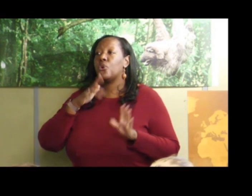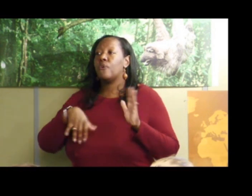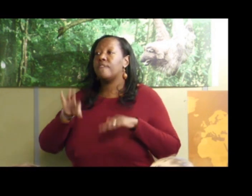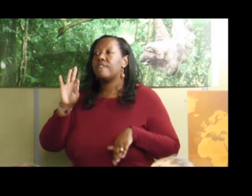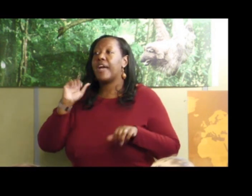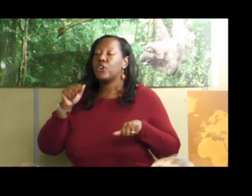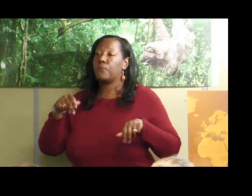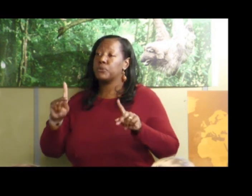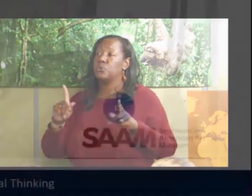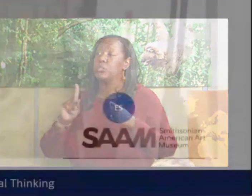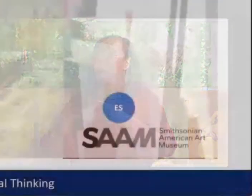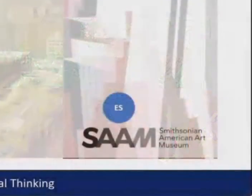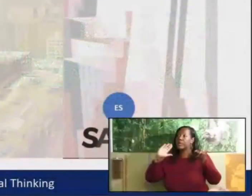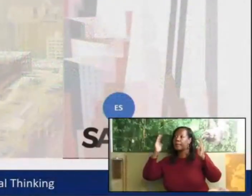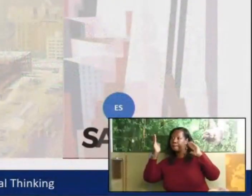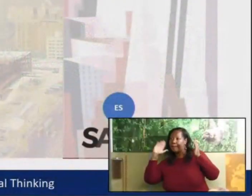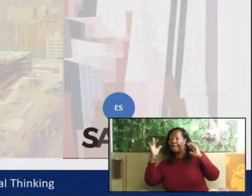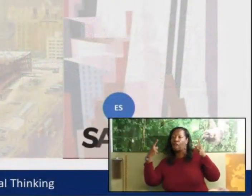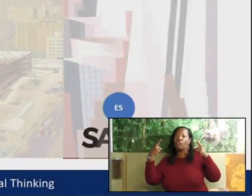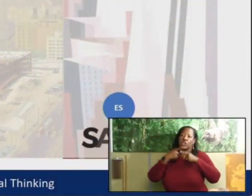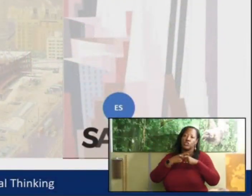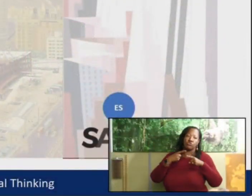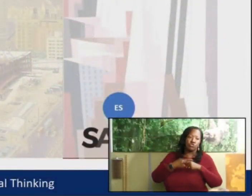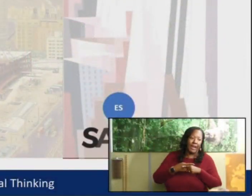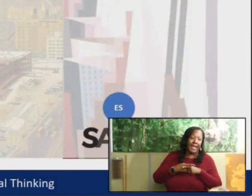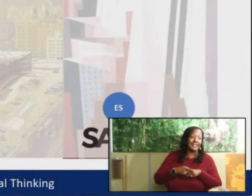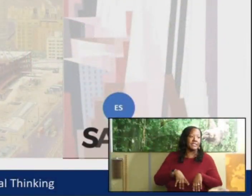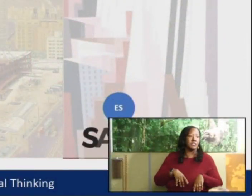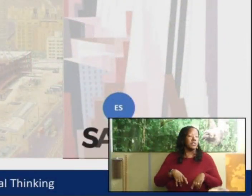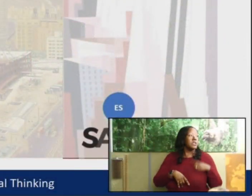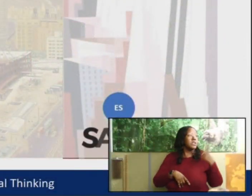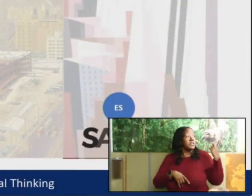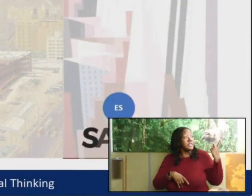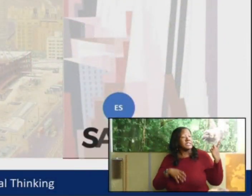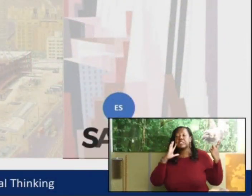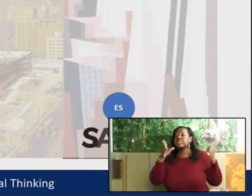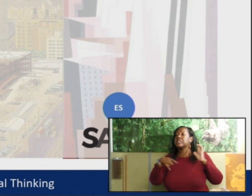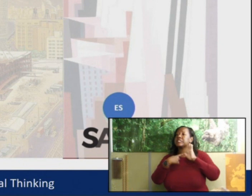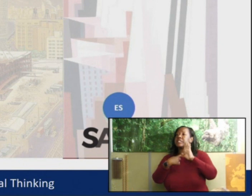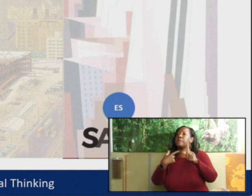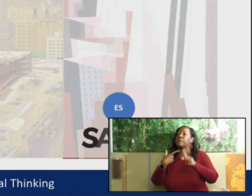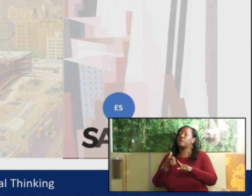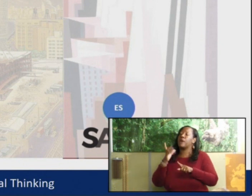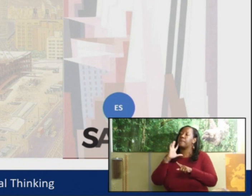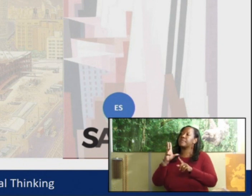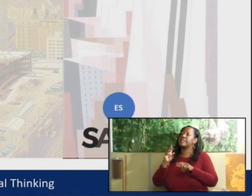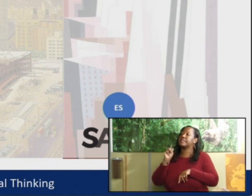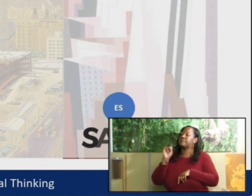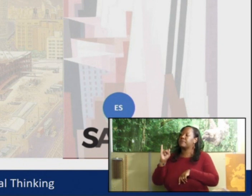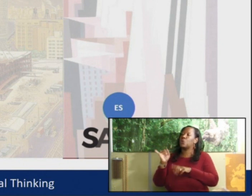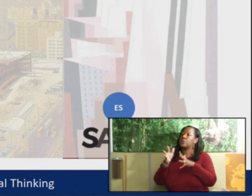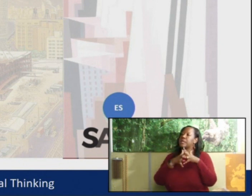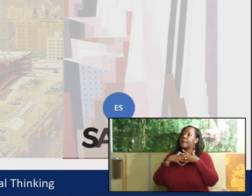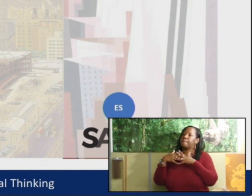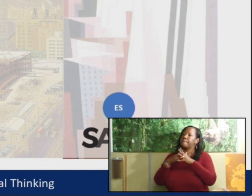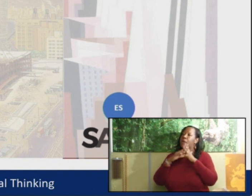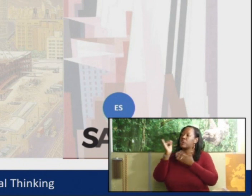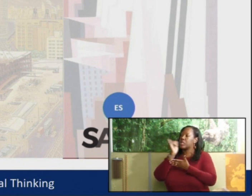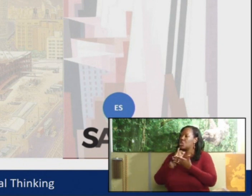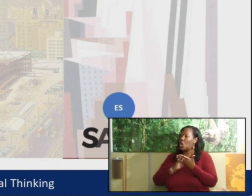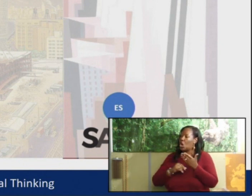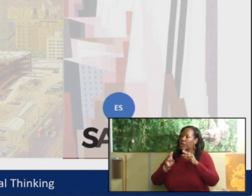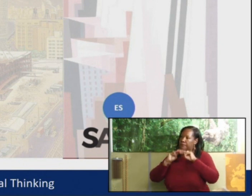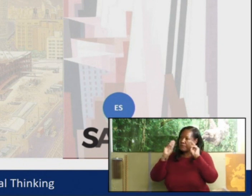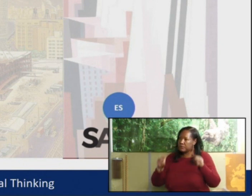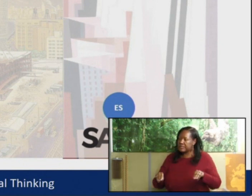opportunities to compare and contrast different things. This is an example from the Smithsonian American Art Museum, learning activity